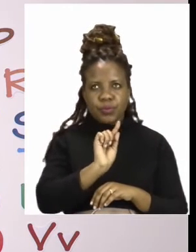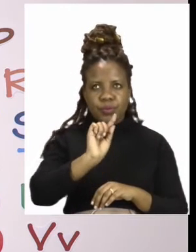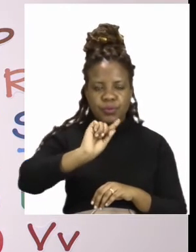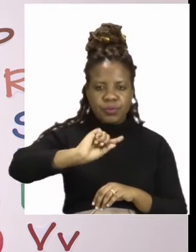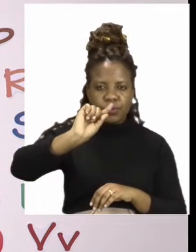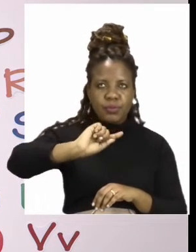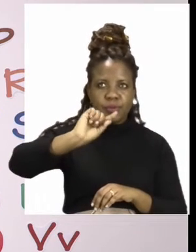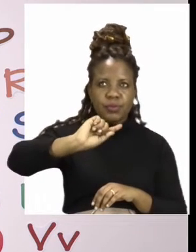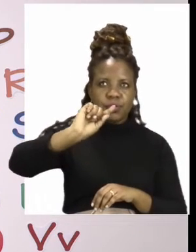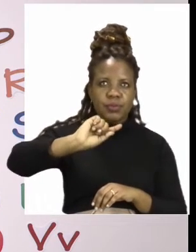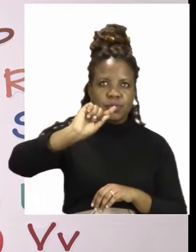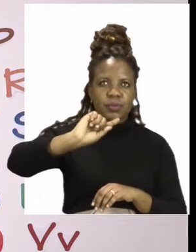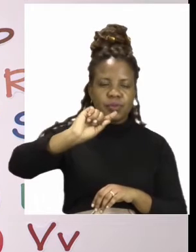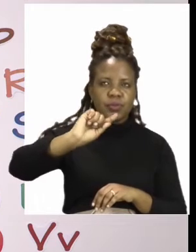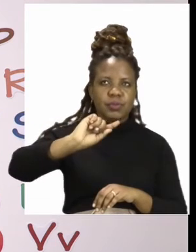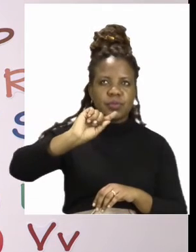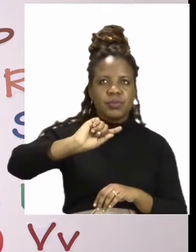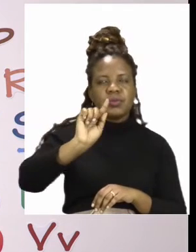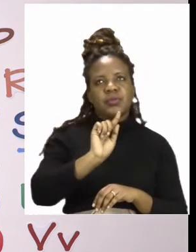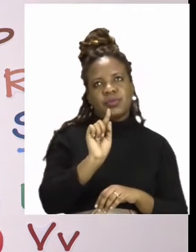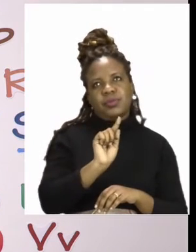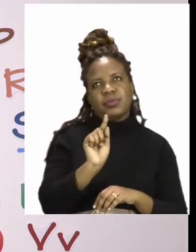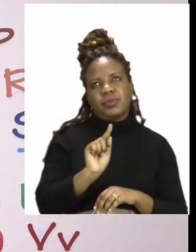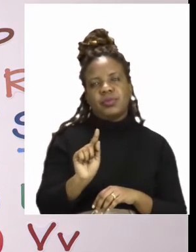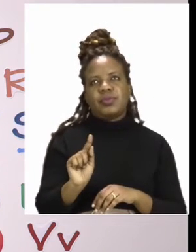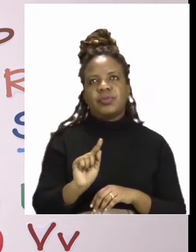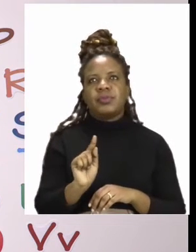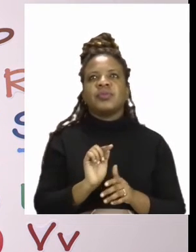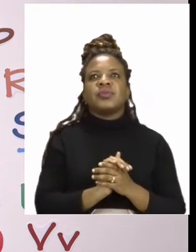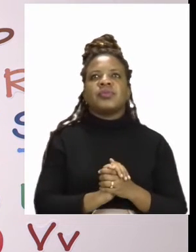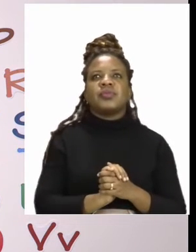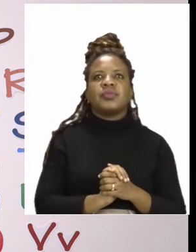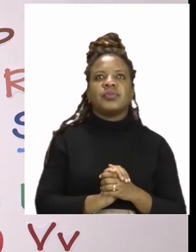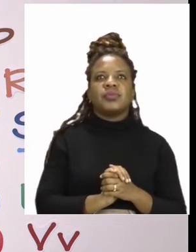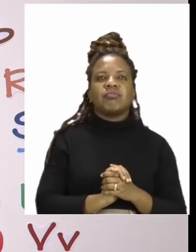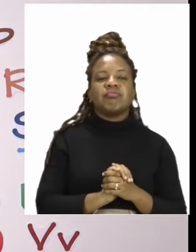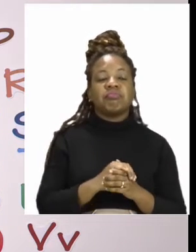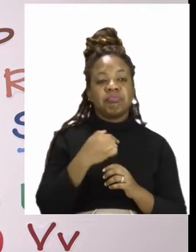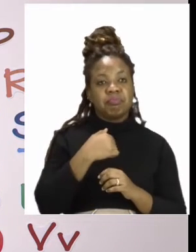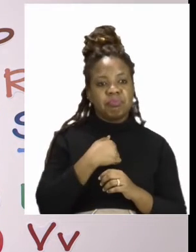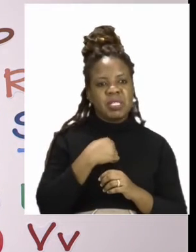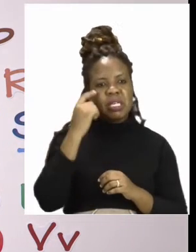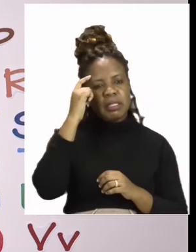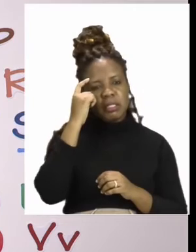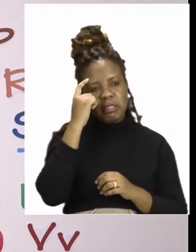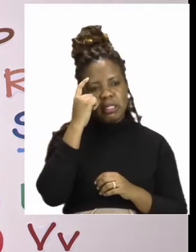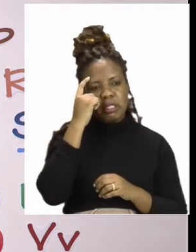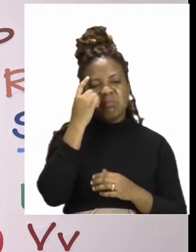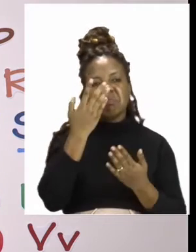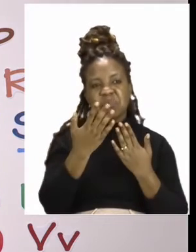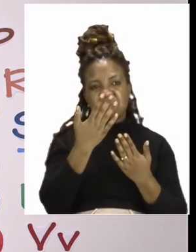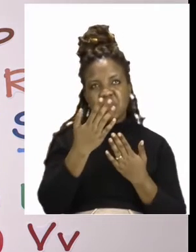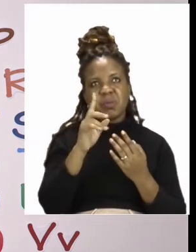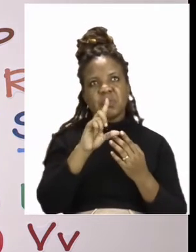you color up and down or across. In this case, I am coloring up and down.